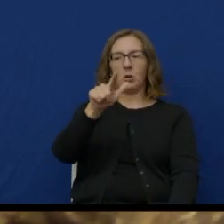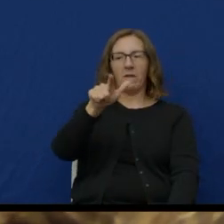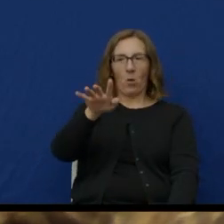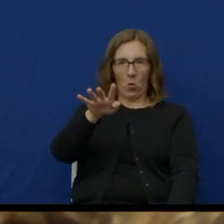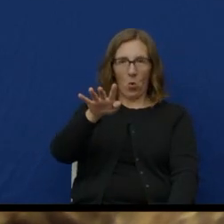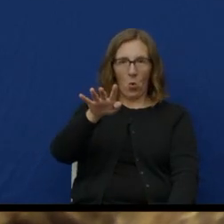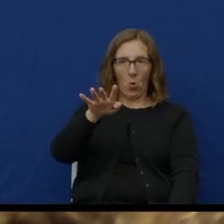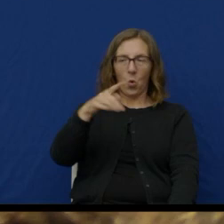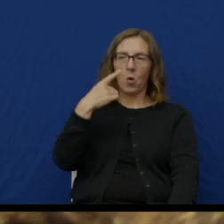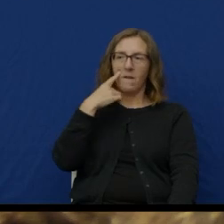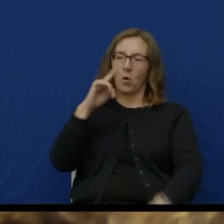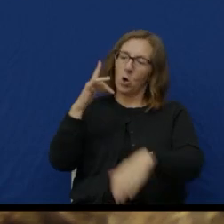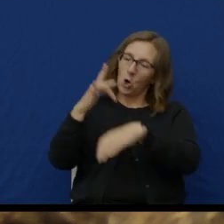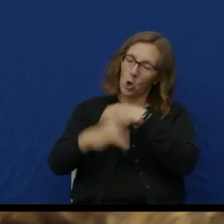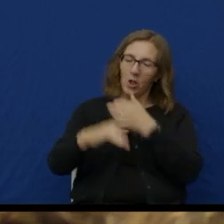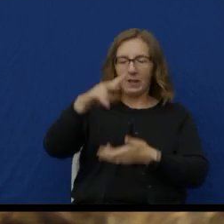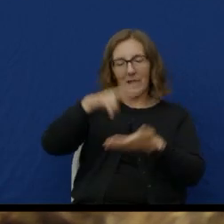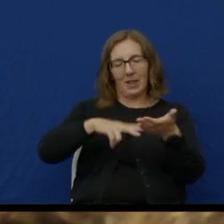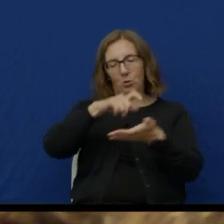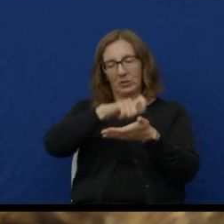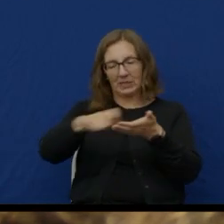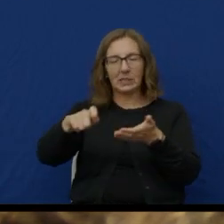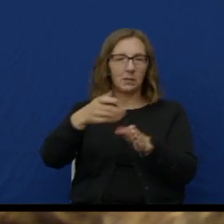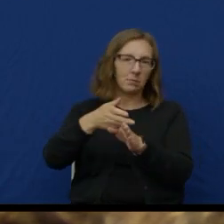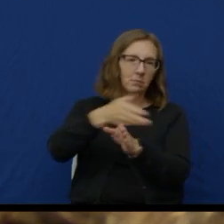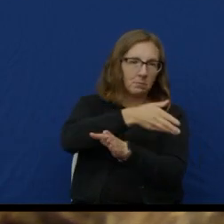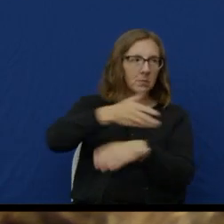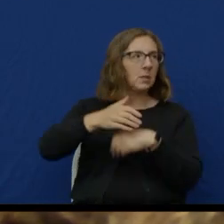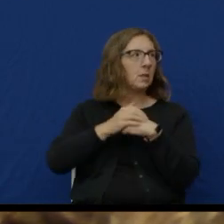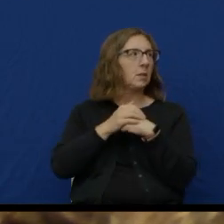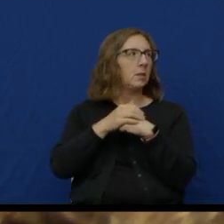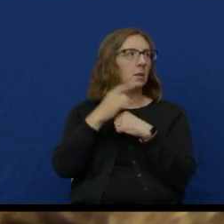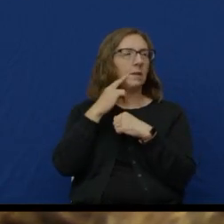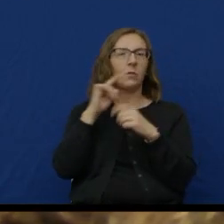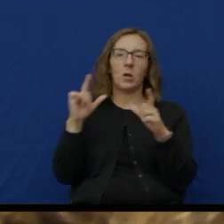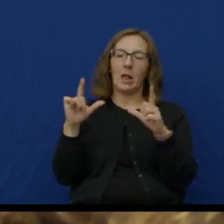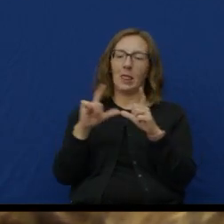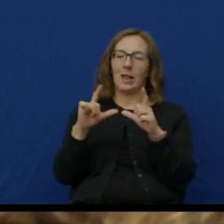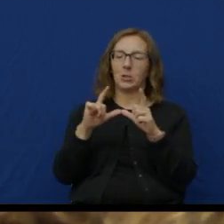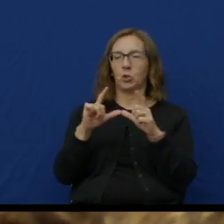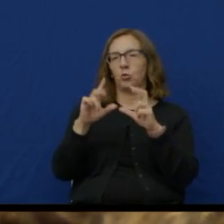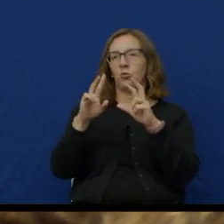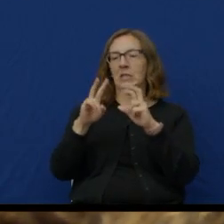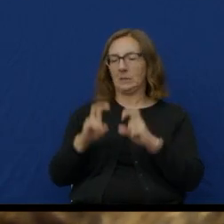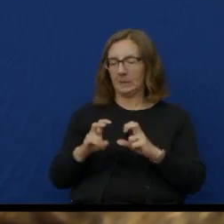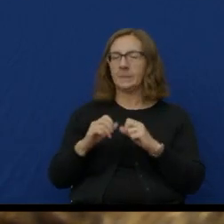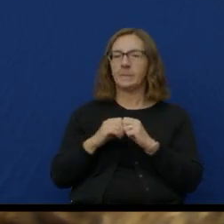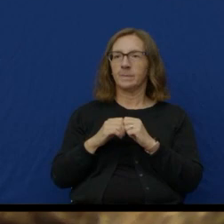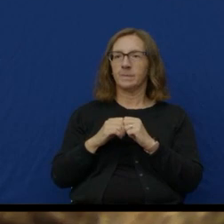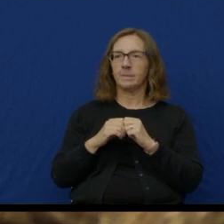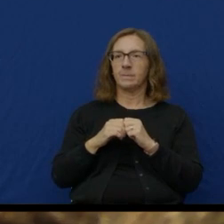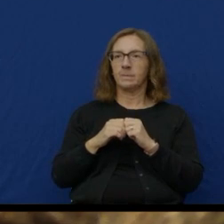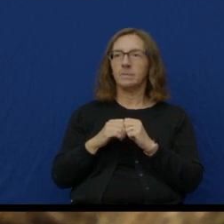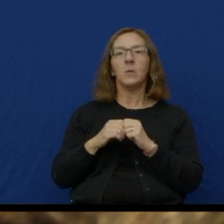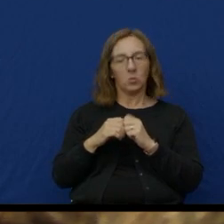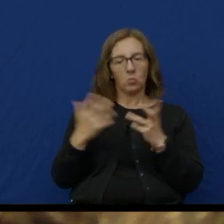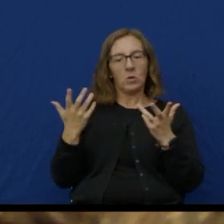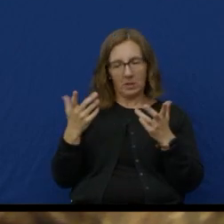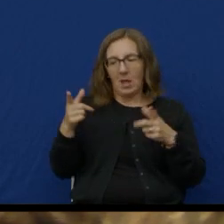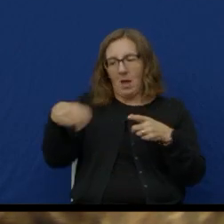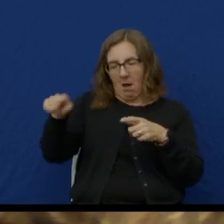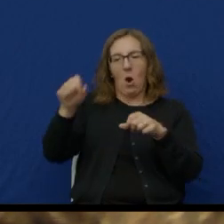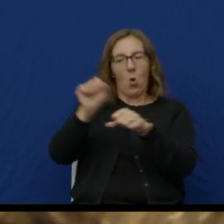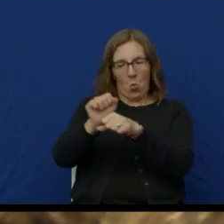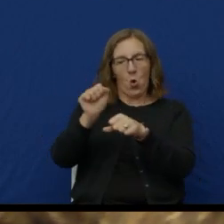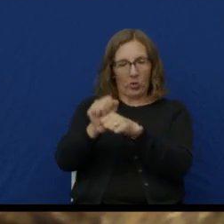the early literacy reading component of the licensure assessments. So we have action that's taking place currently